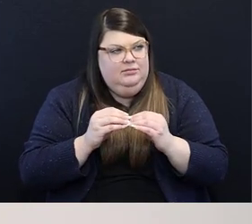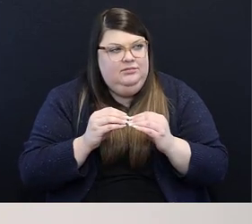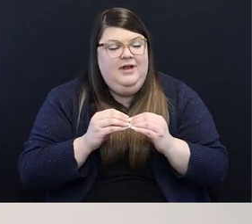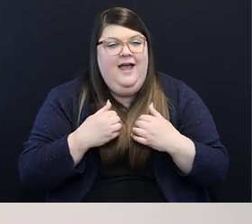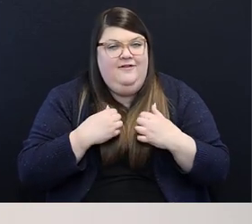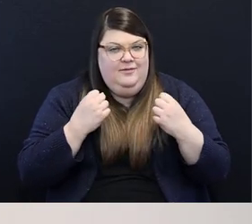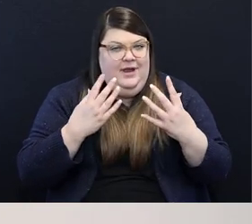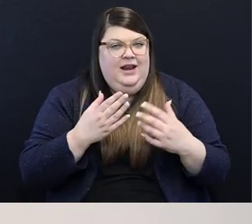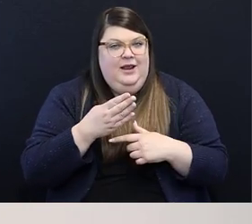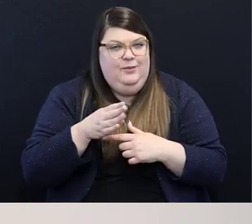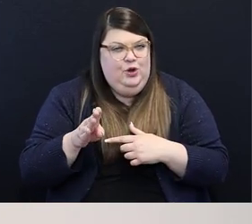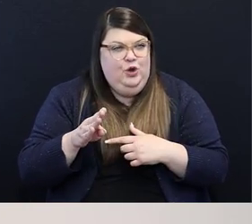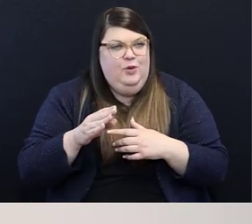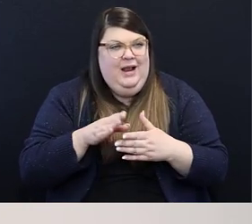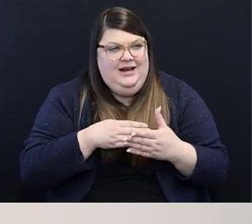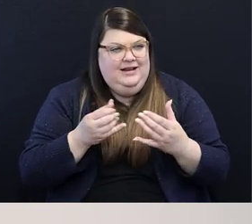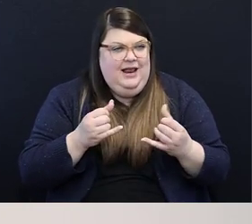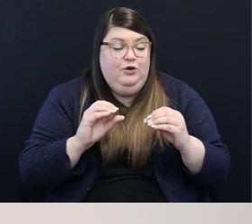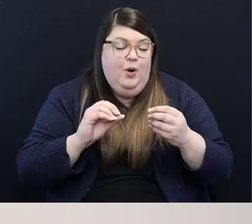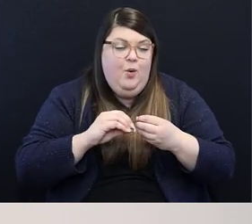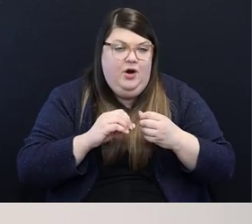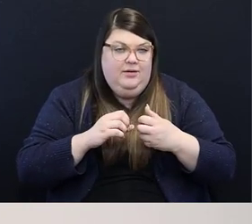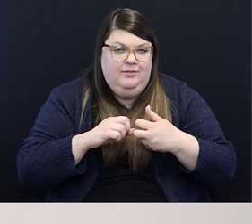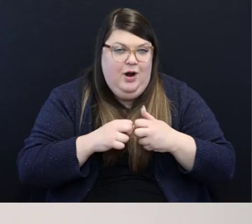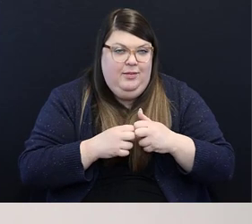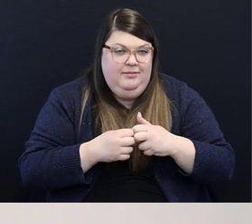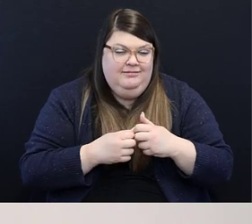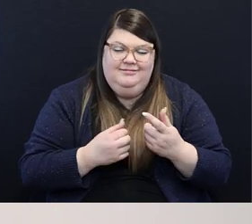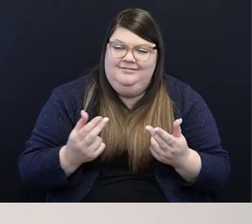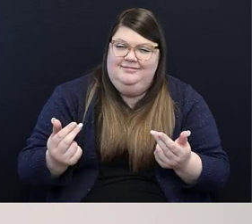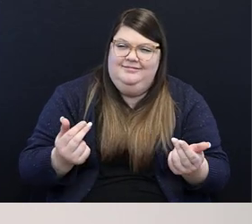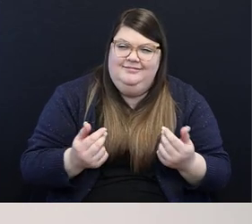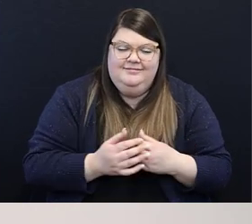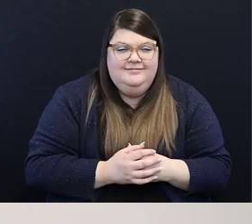in my studio, so it's not a problem anymore.